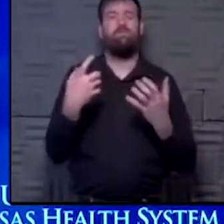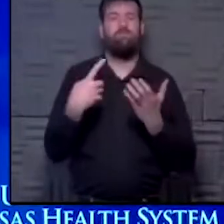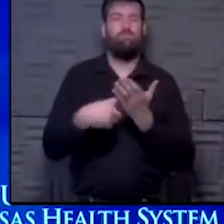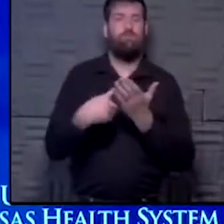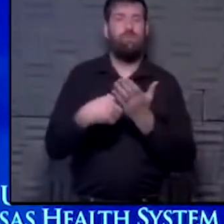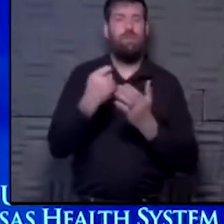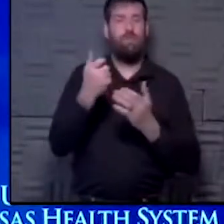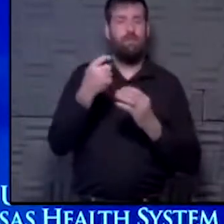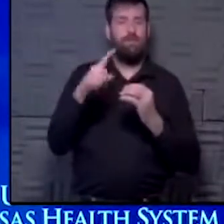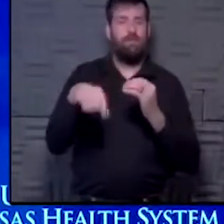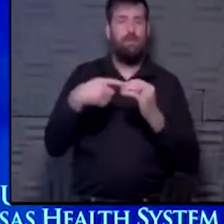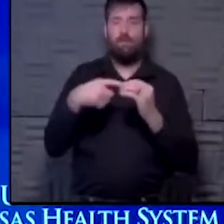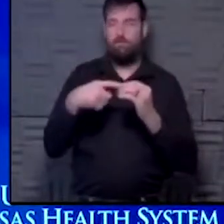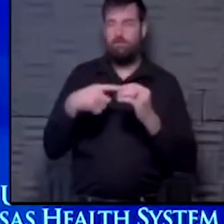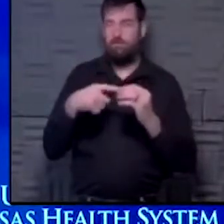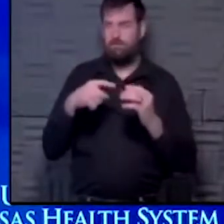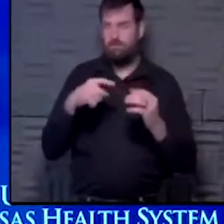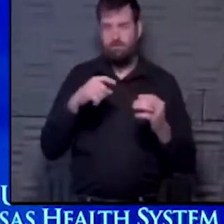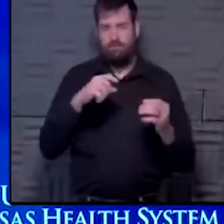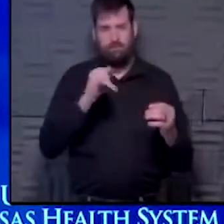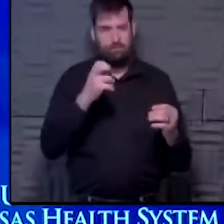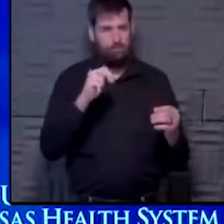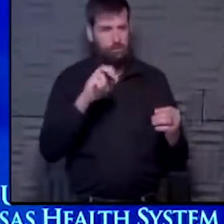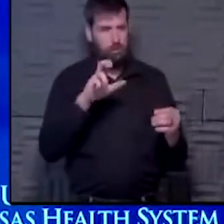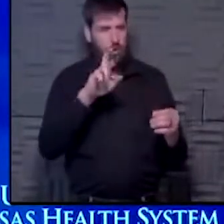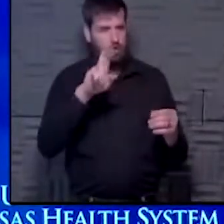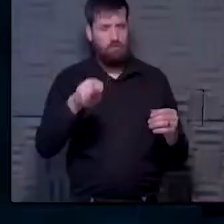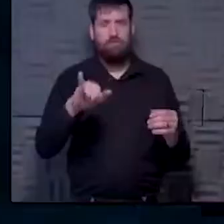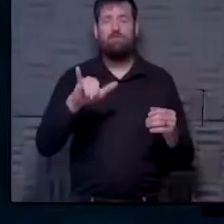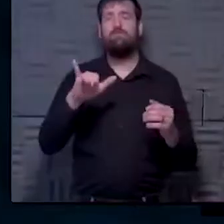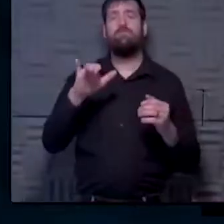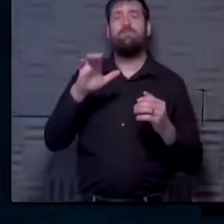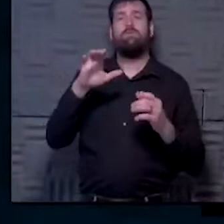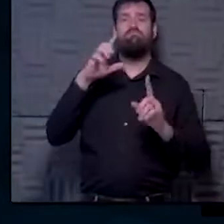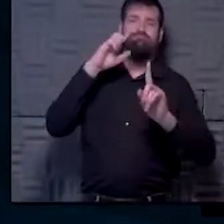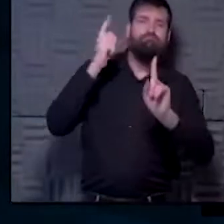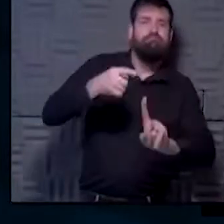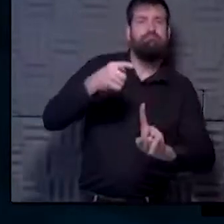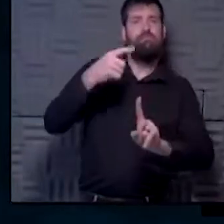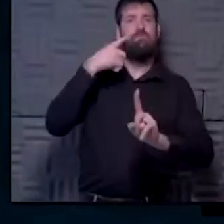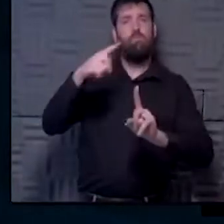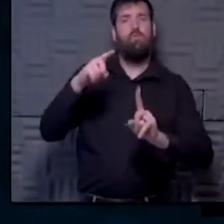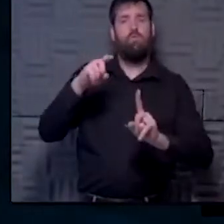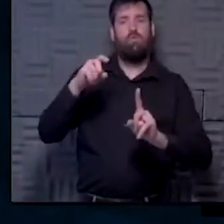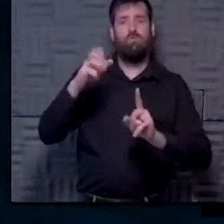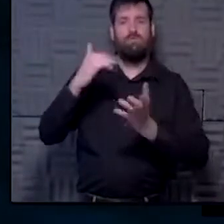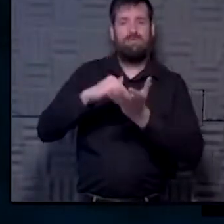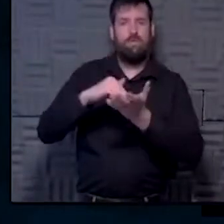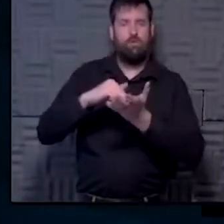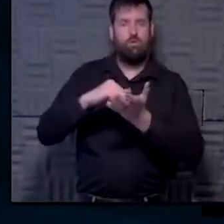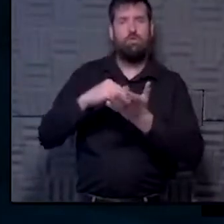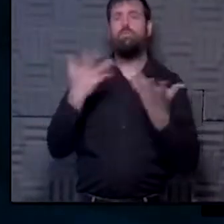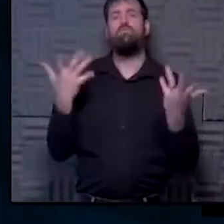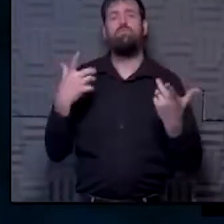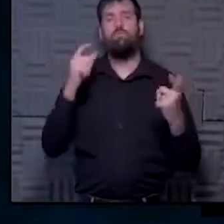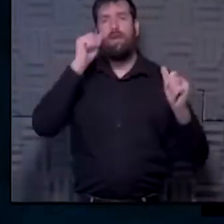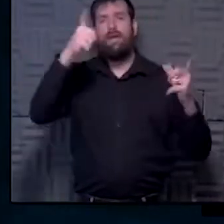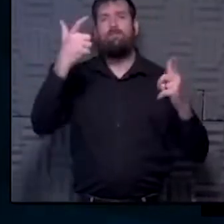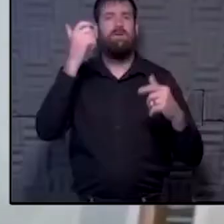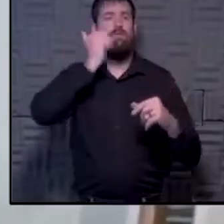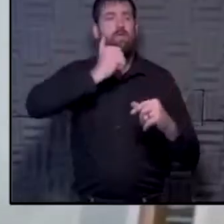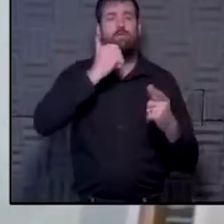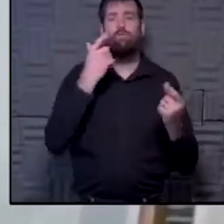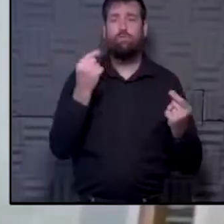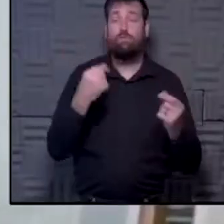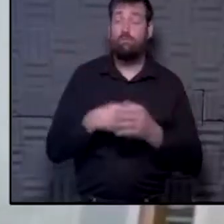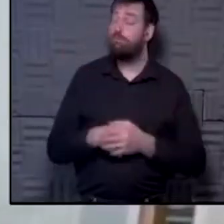about and ask John Carney to talk to us a little bit. Tell us what the mission for the Center for Practical Bioethics is, and what do you wake up and do every day? Mm-hmm. Well,